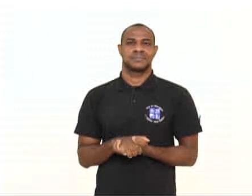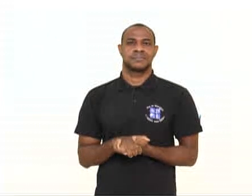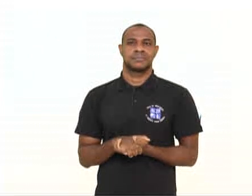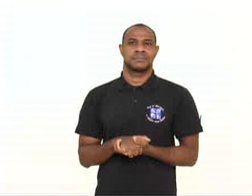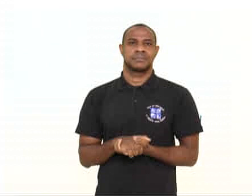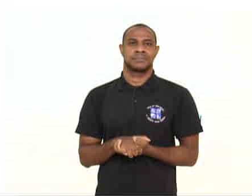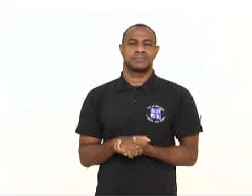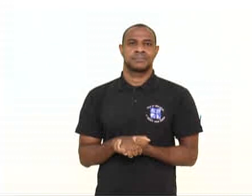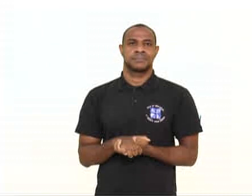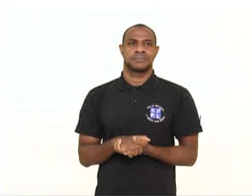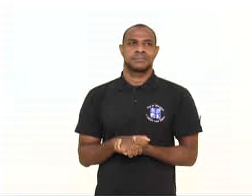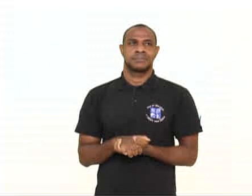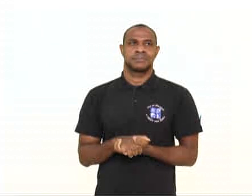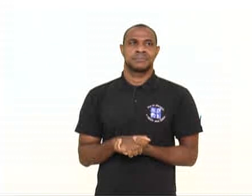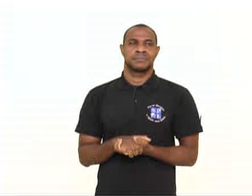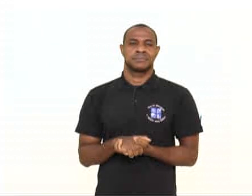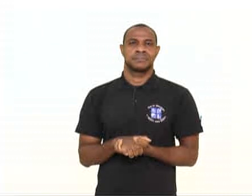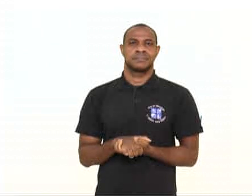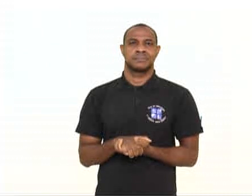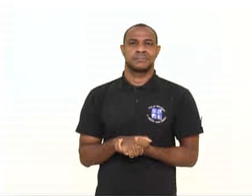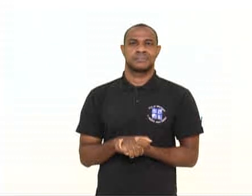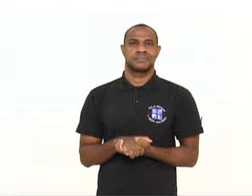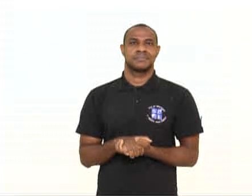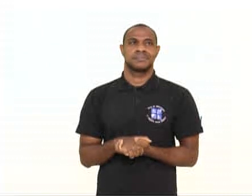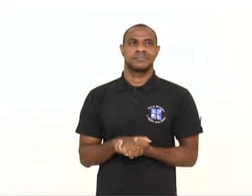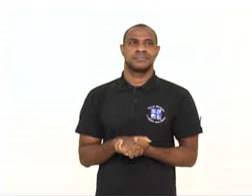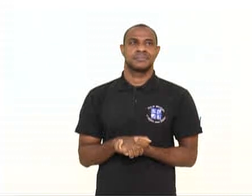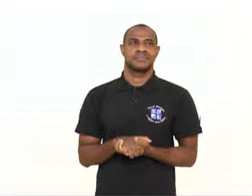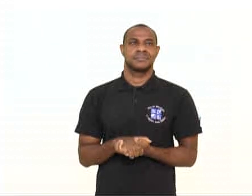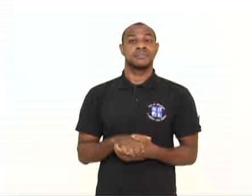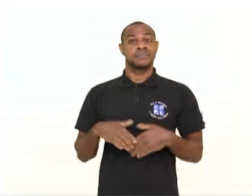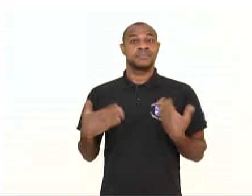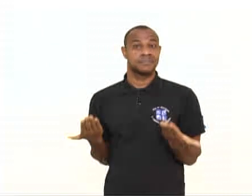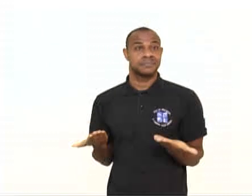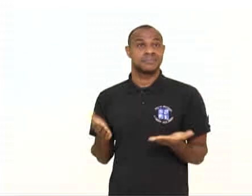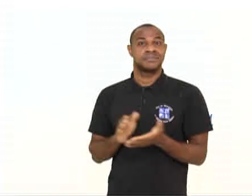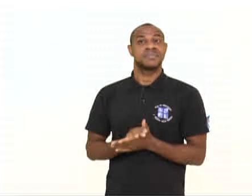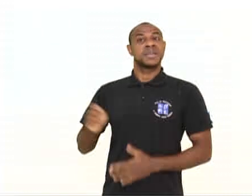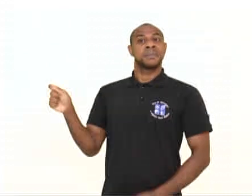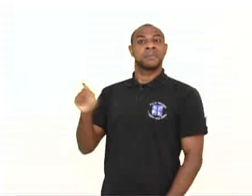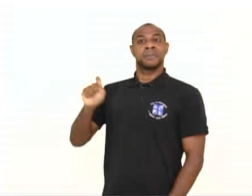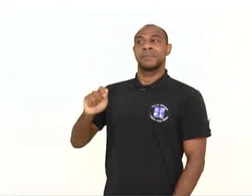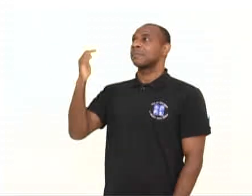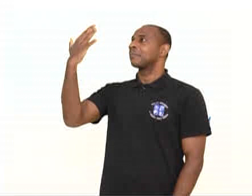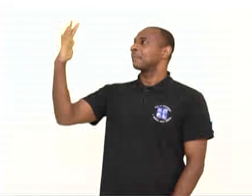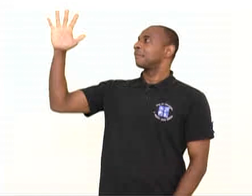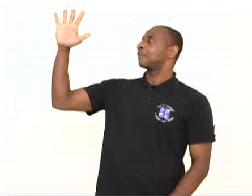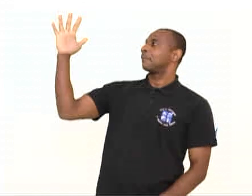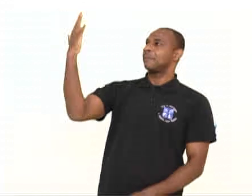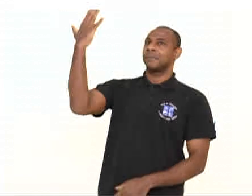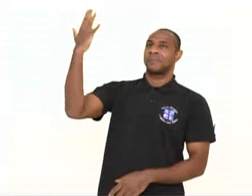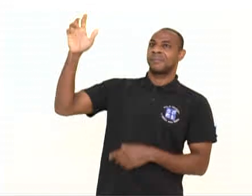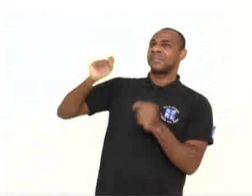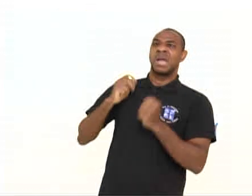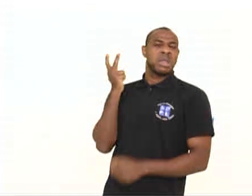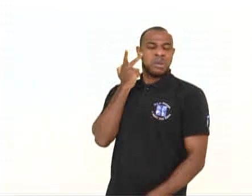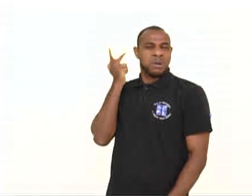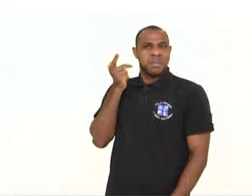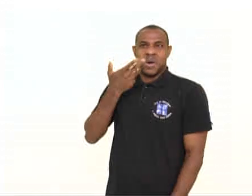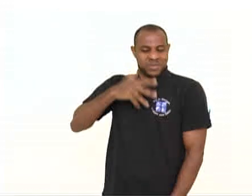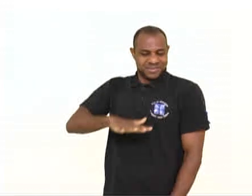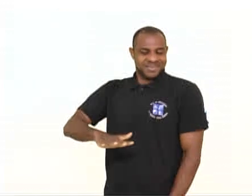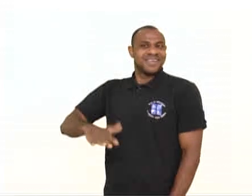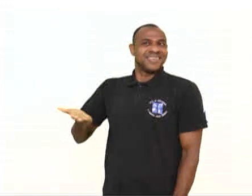few health benefits that you might not realize. Então, empinar pipas é comum na infância,